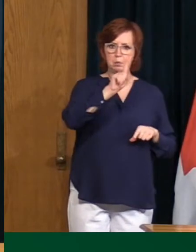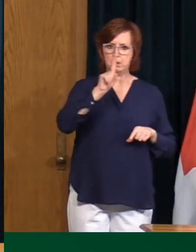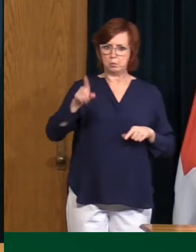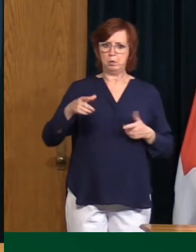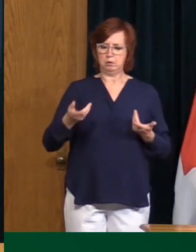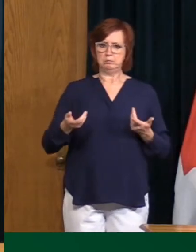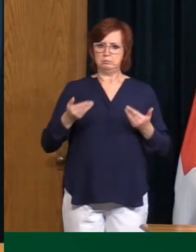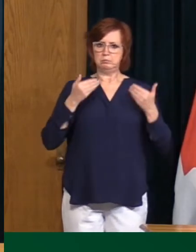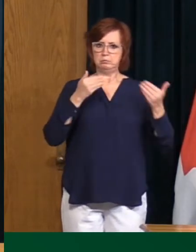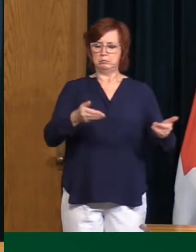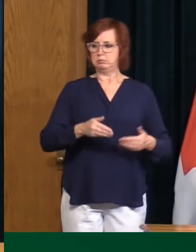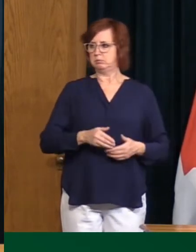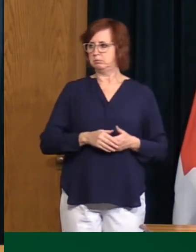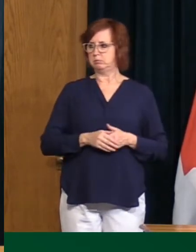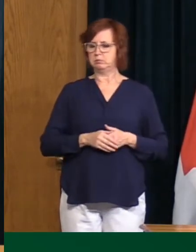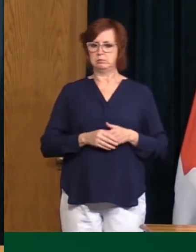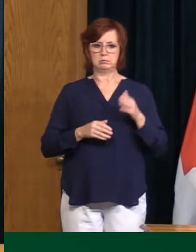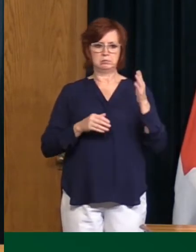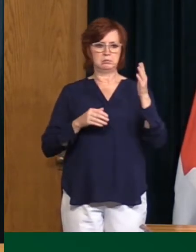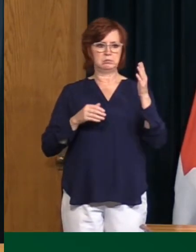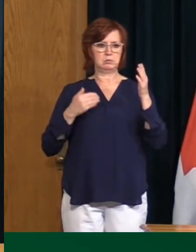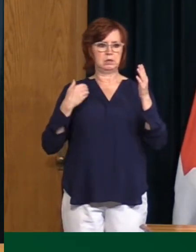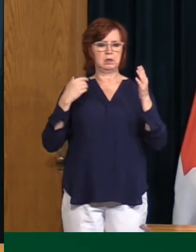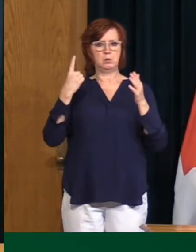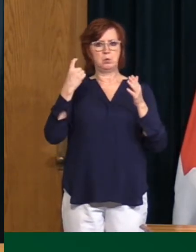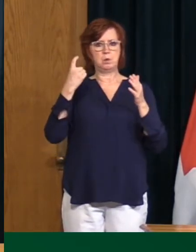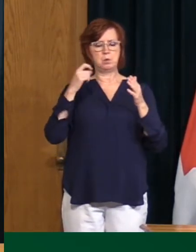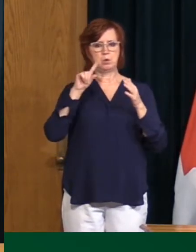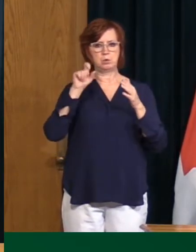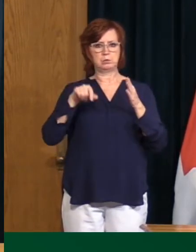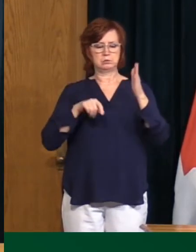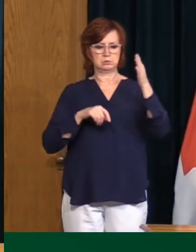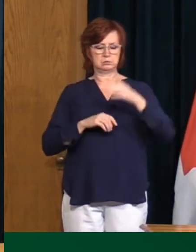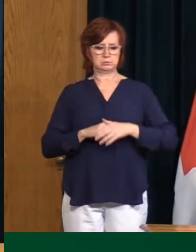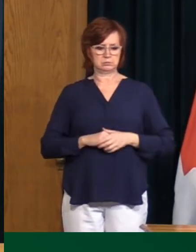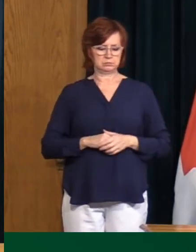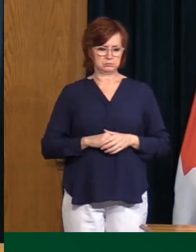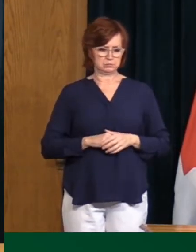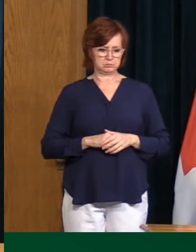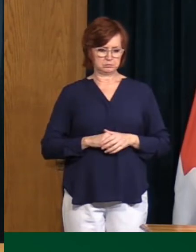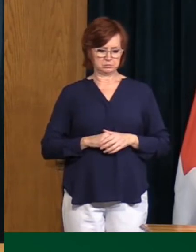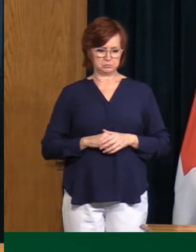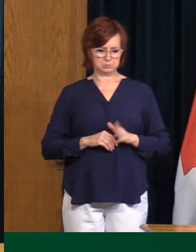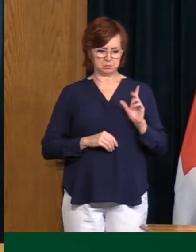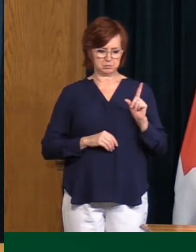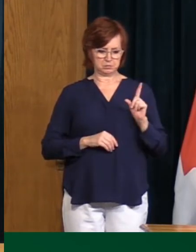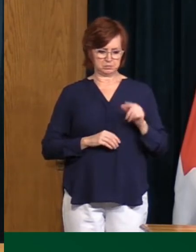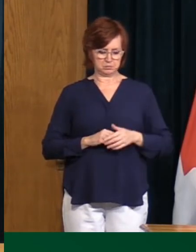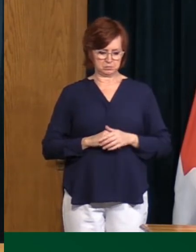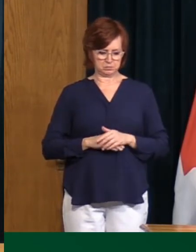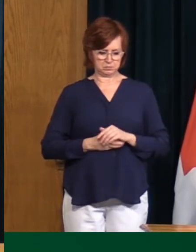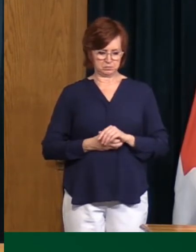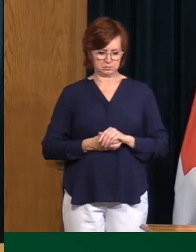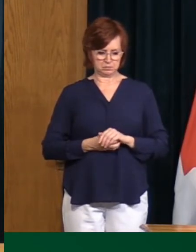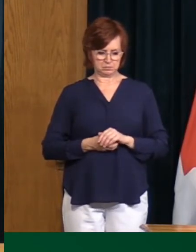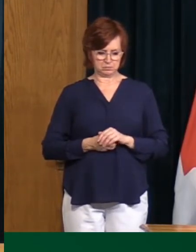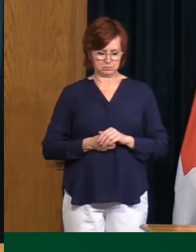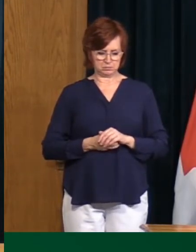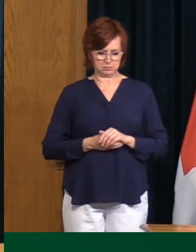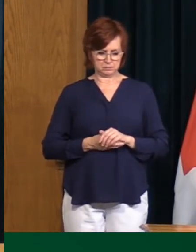Is there a follow-up, Matt? Yeah, just a quick thing. I know that you said earlier that because of this expanded testing, you